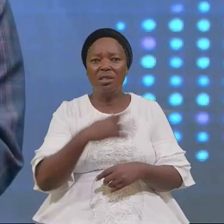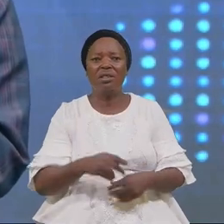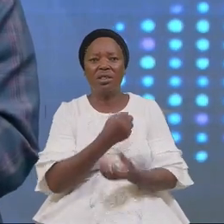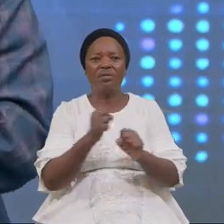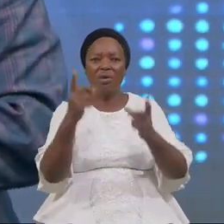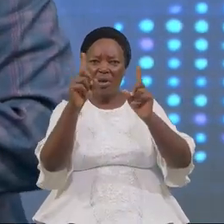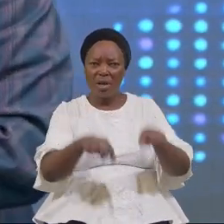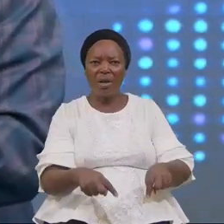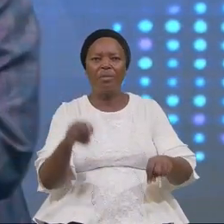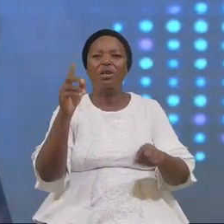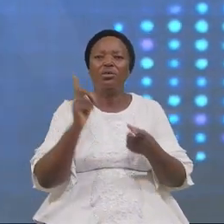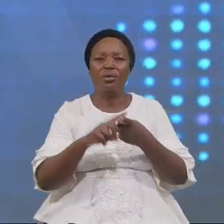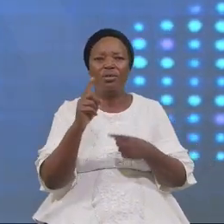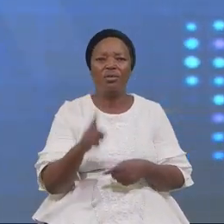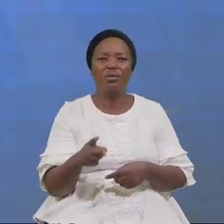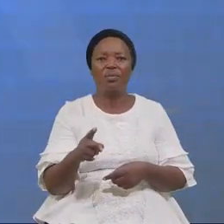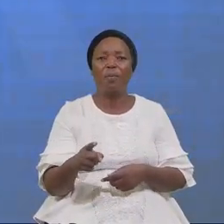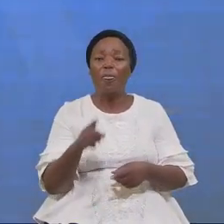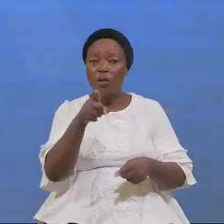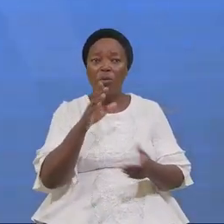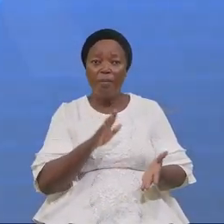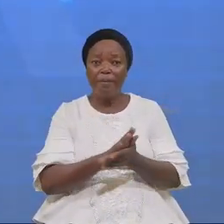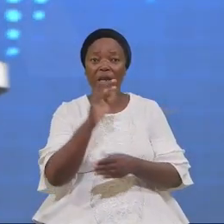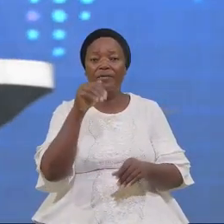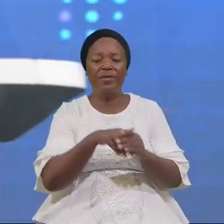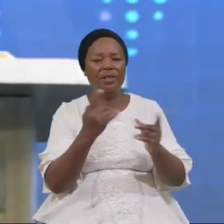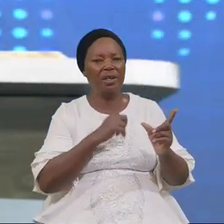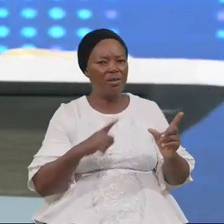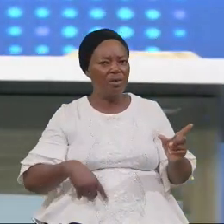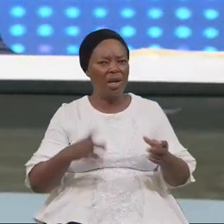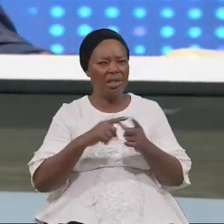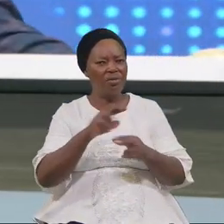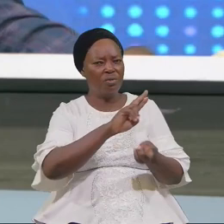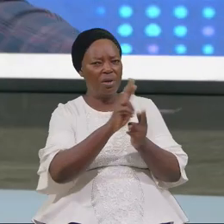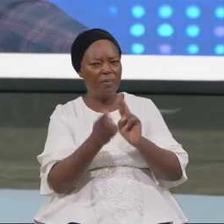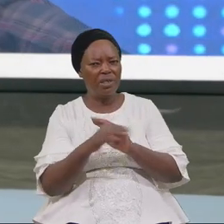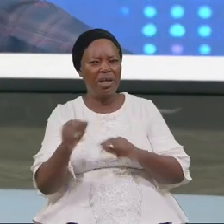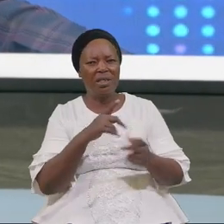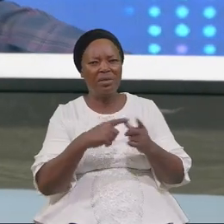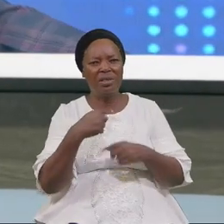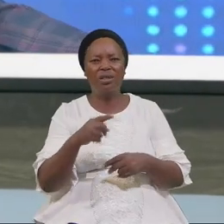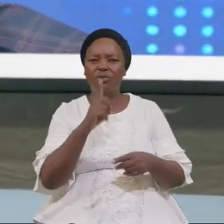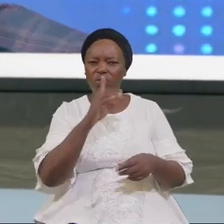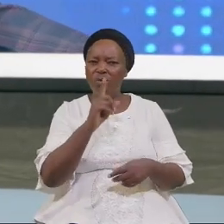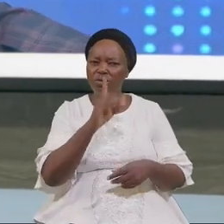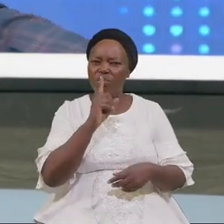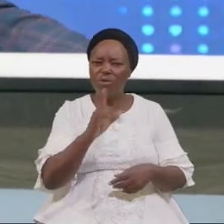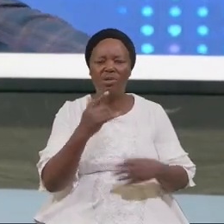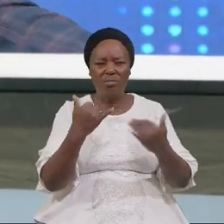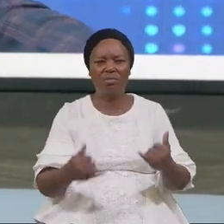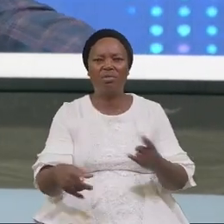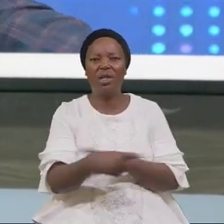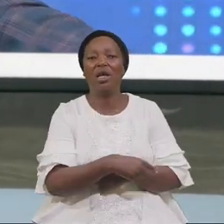come unto you. You believe in the Lord and you are repenting your sin. Truly, truly, today